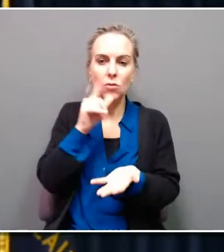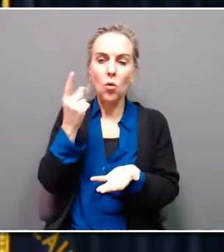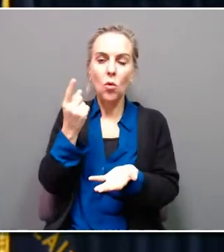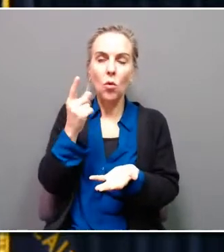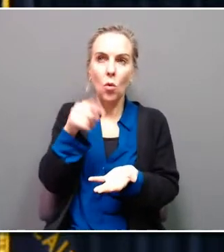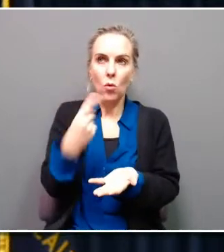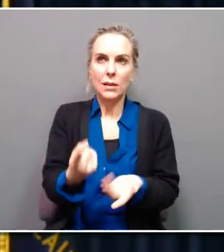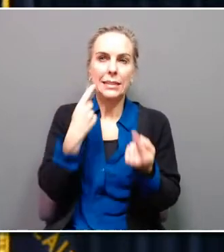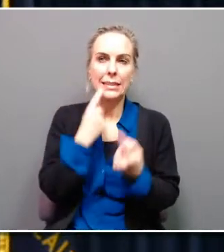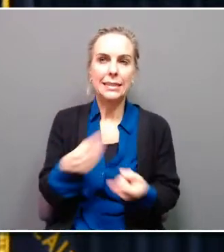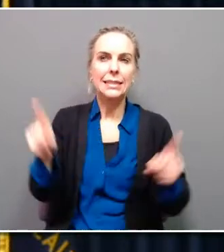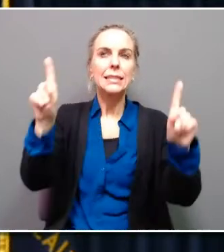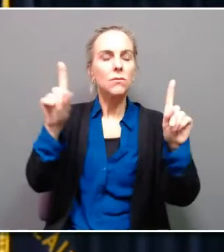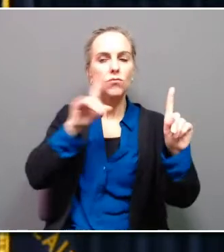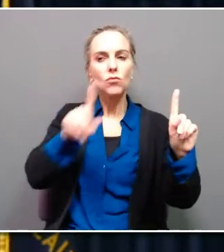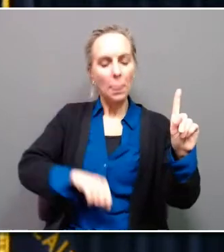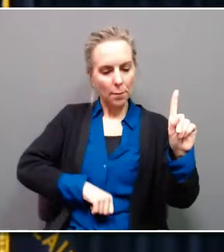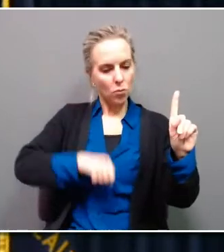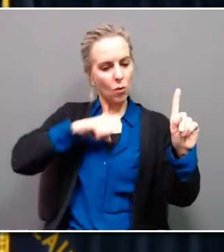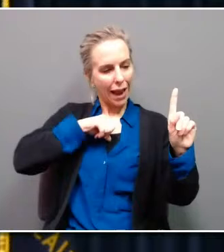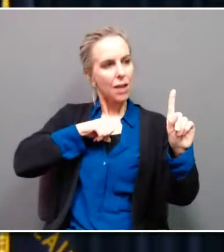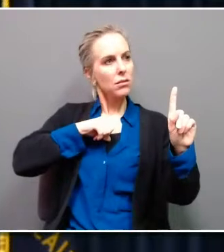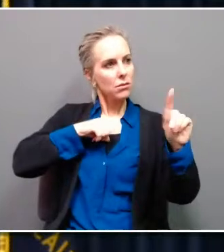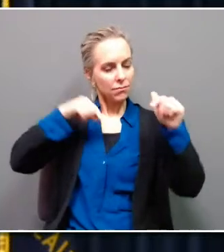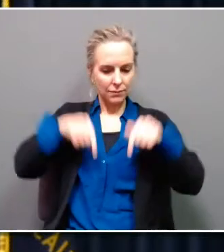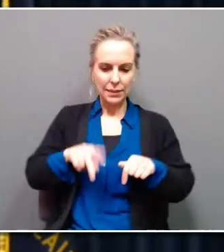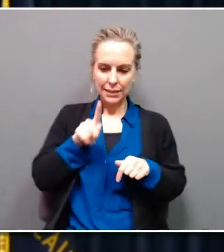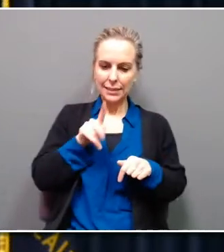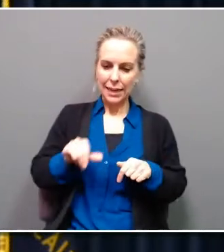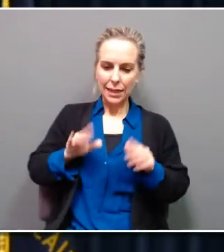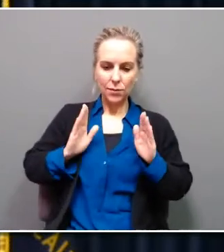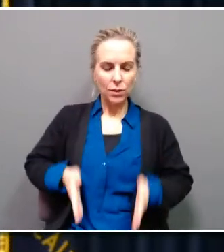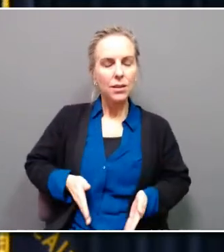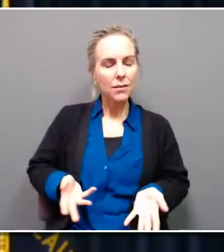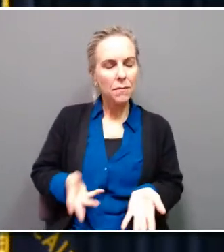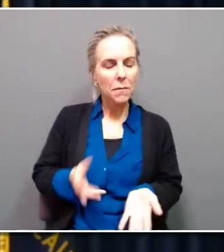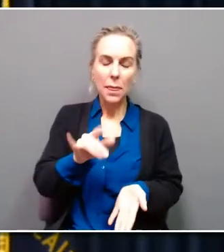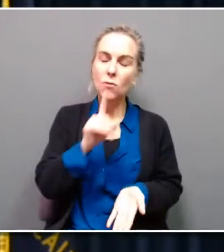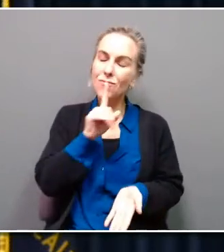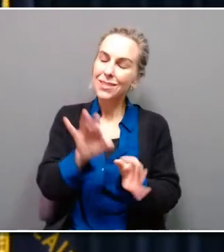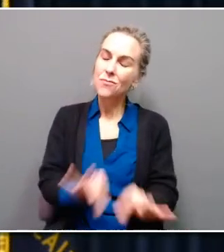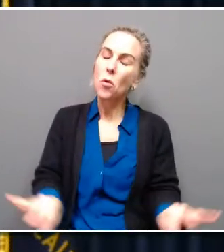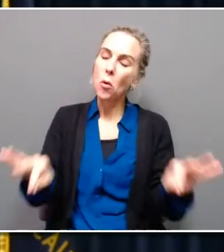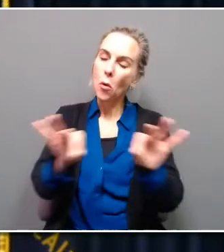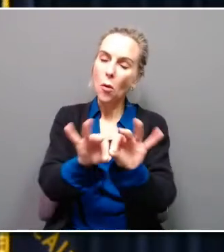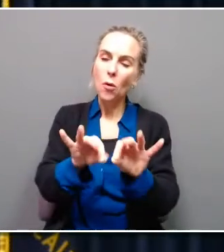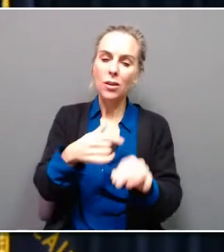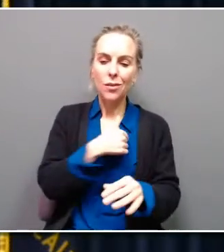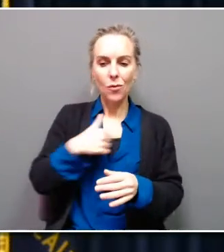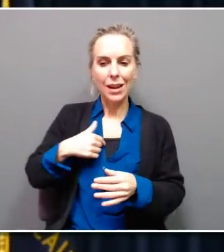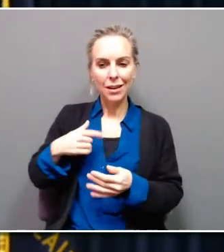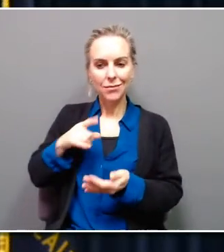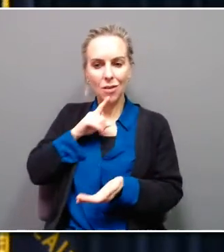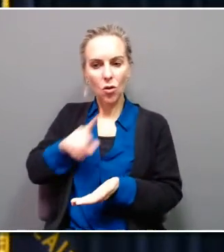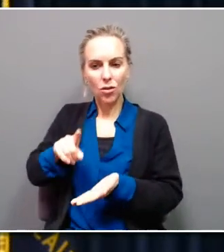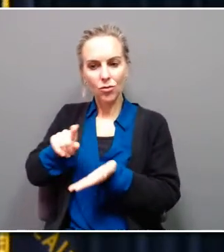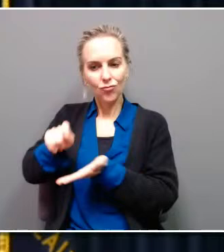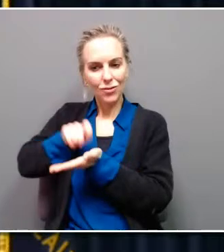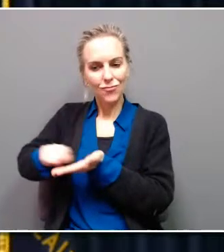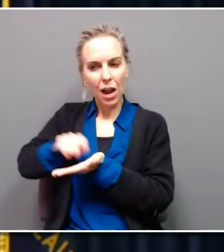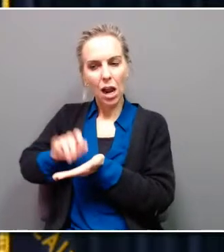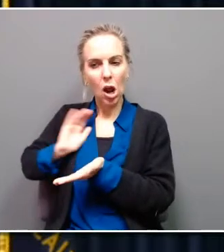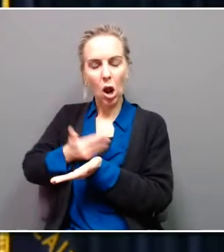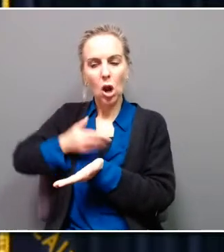but really proud of being a Kentuckian. And I think that's really important as we are rewriting our history and we're writing a